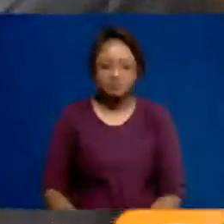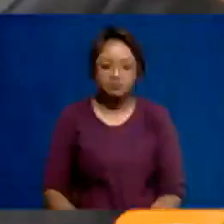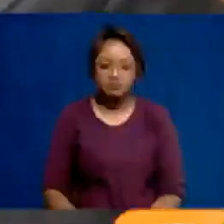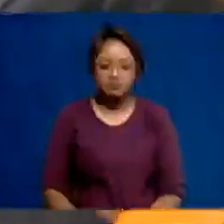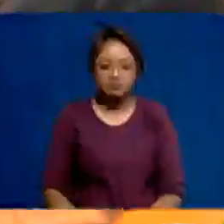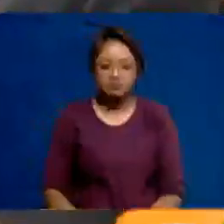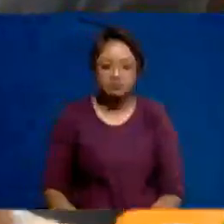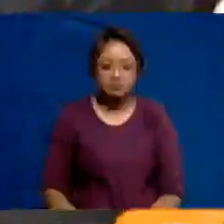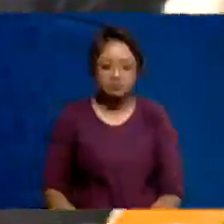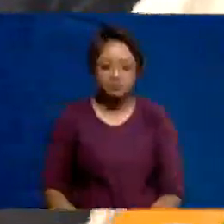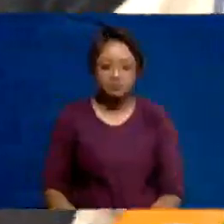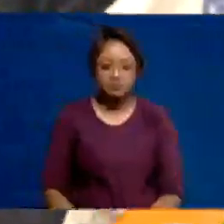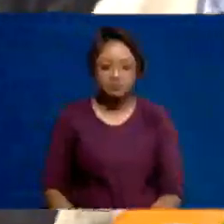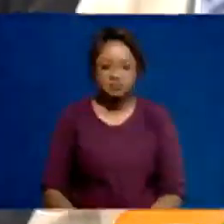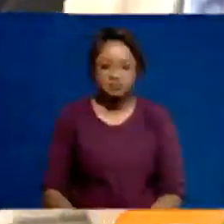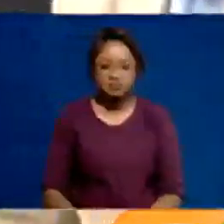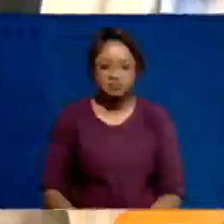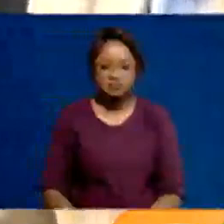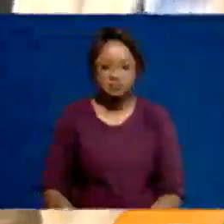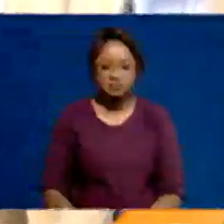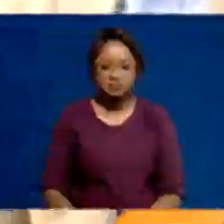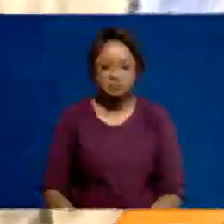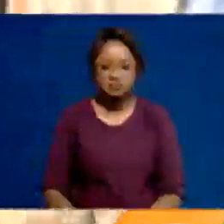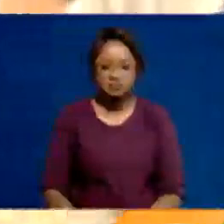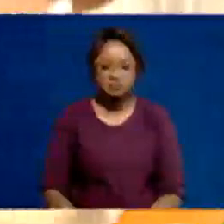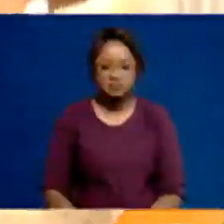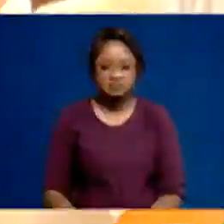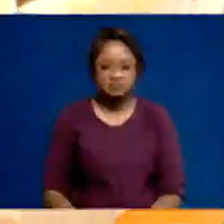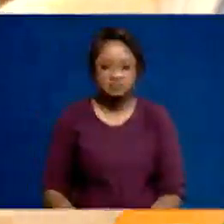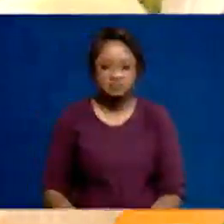Thank you. George Bati, Runinga ya Citizen.